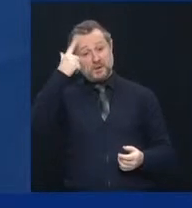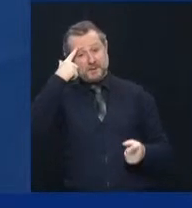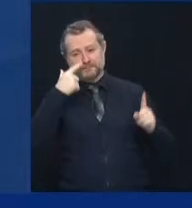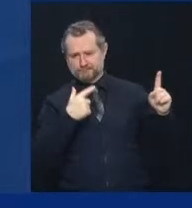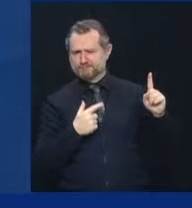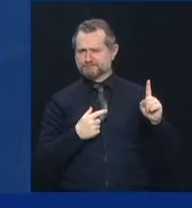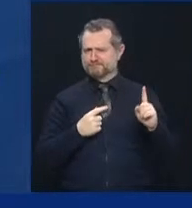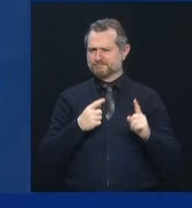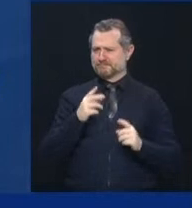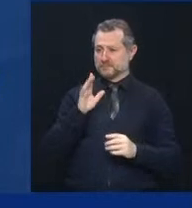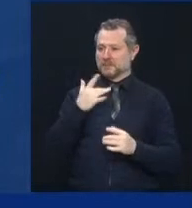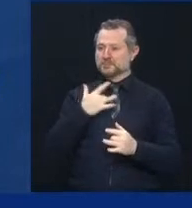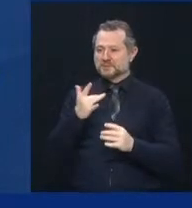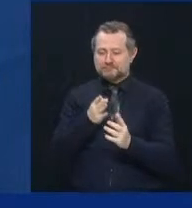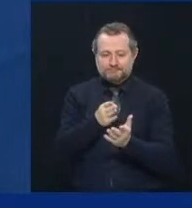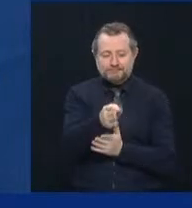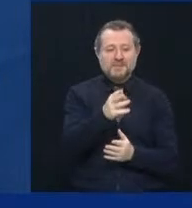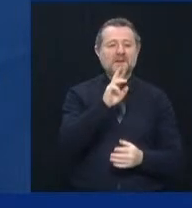that program.